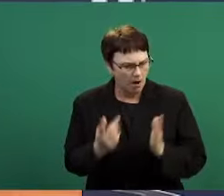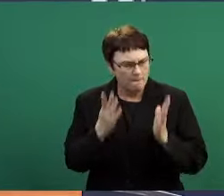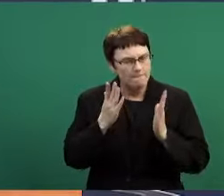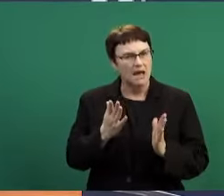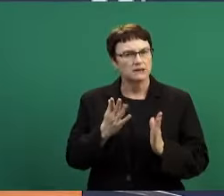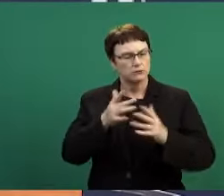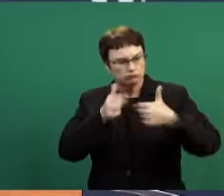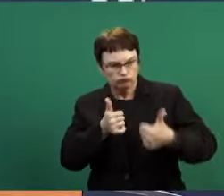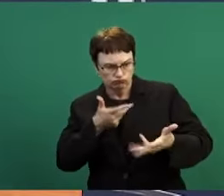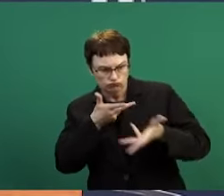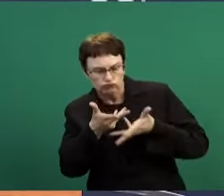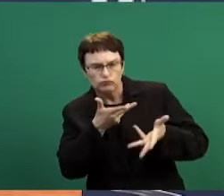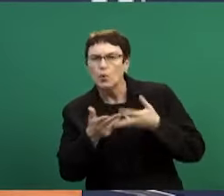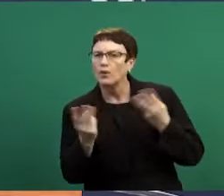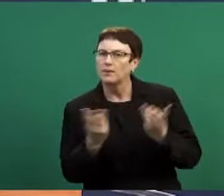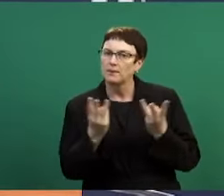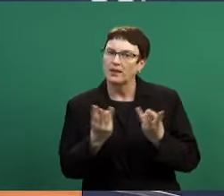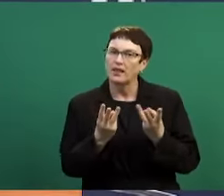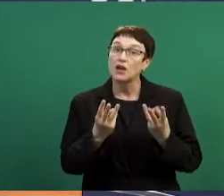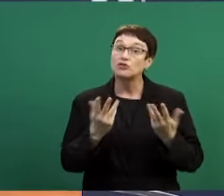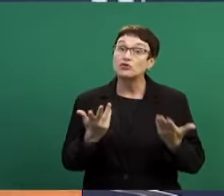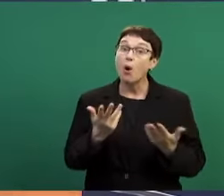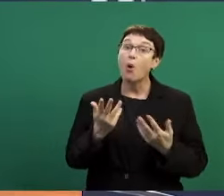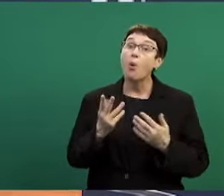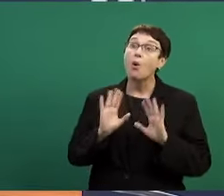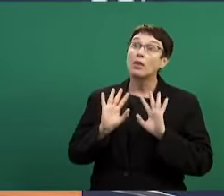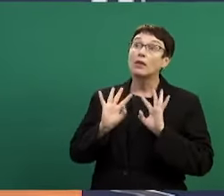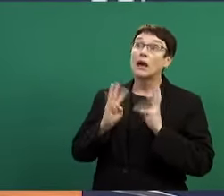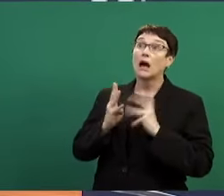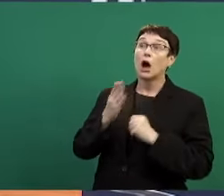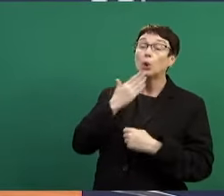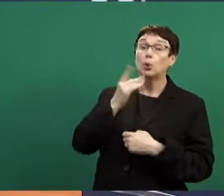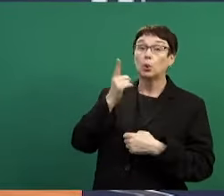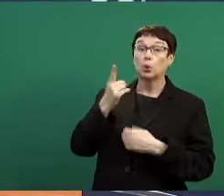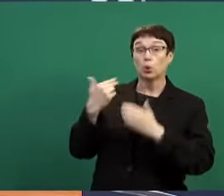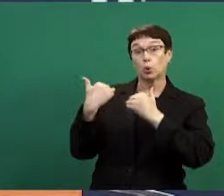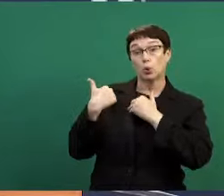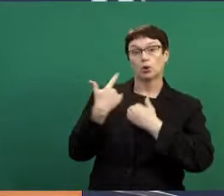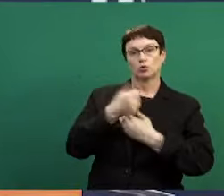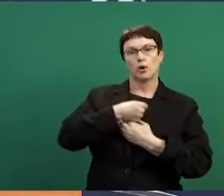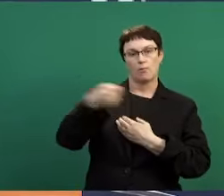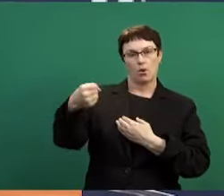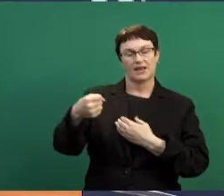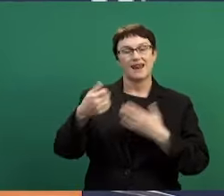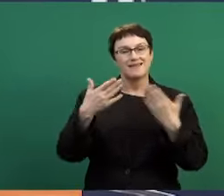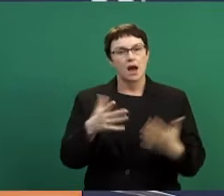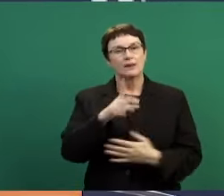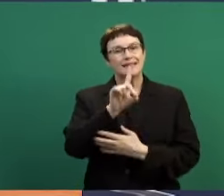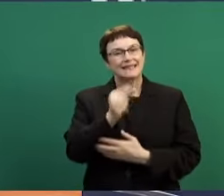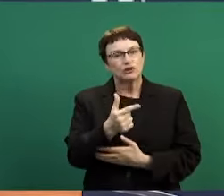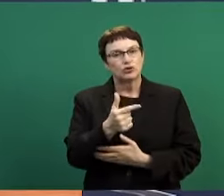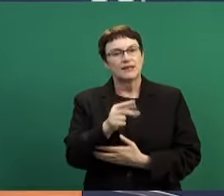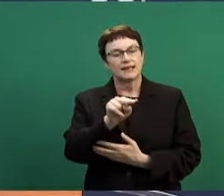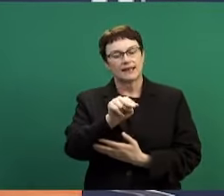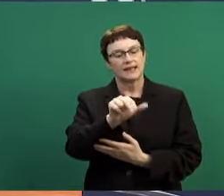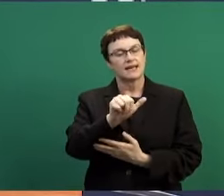conversations with the appointing authority. And that is what DG Naidu has